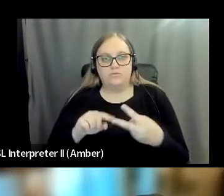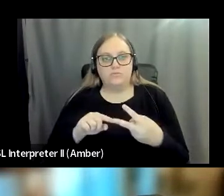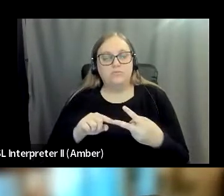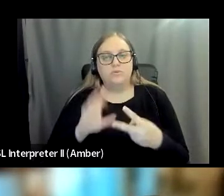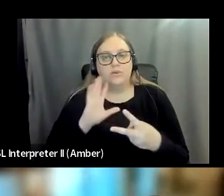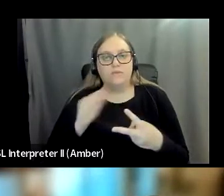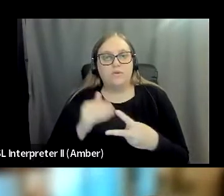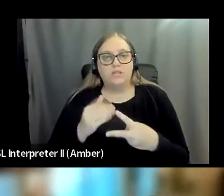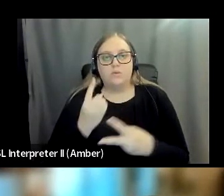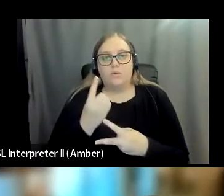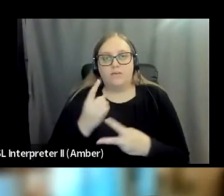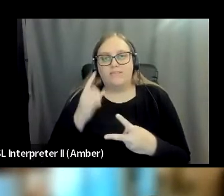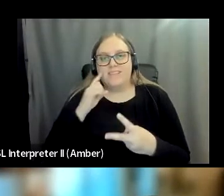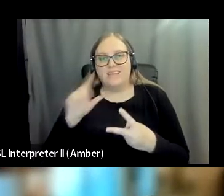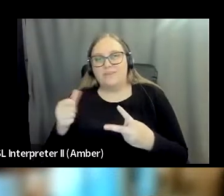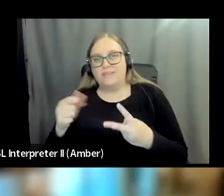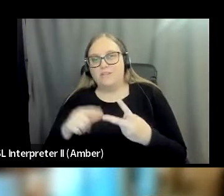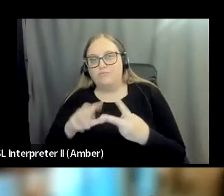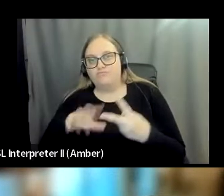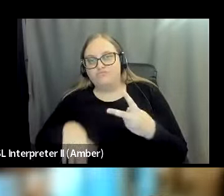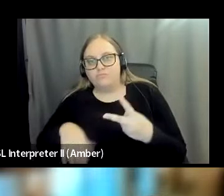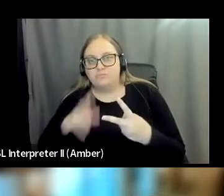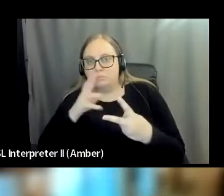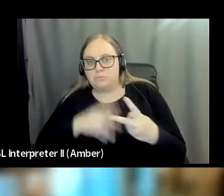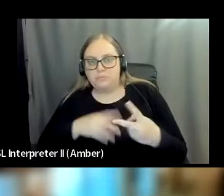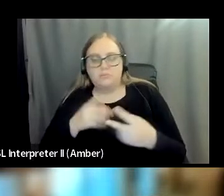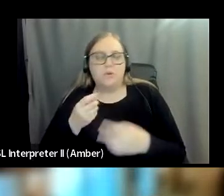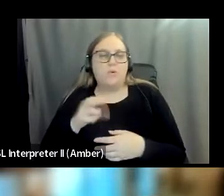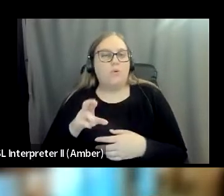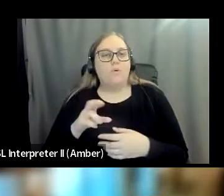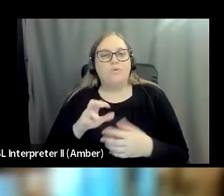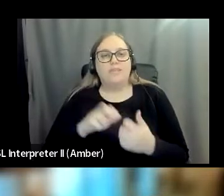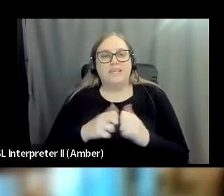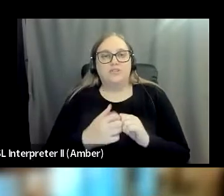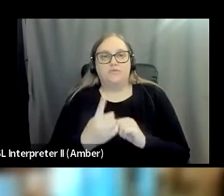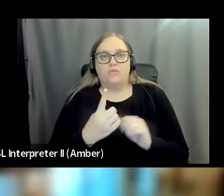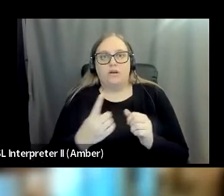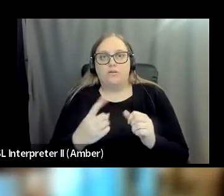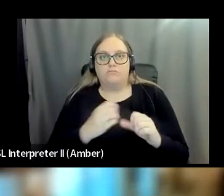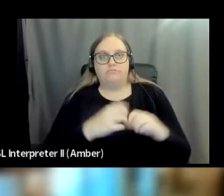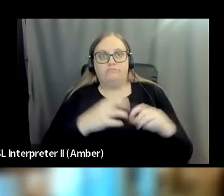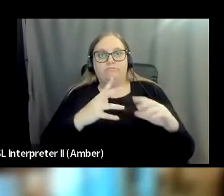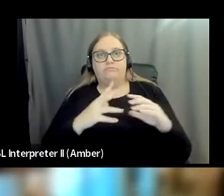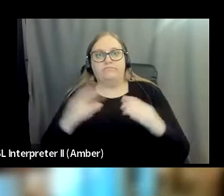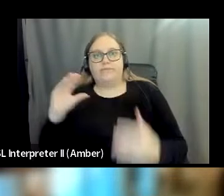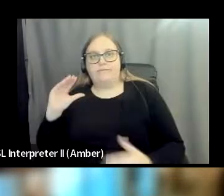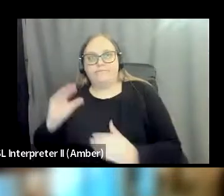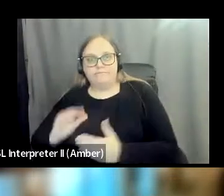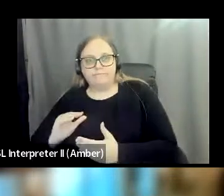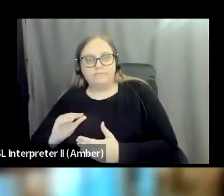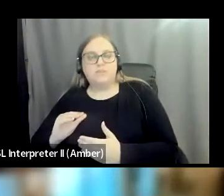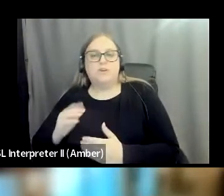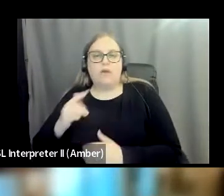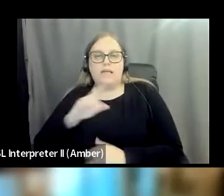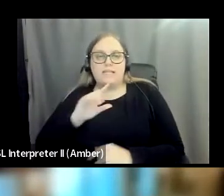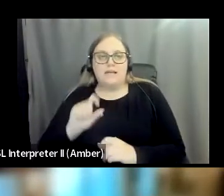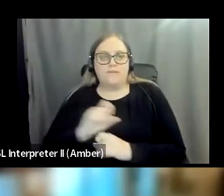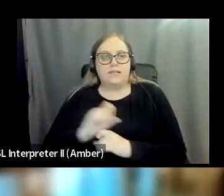on one without thinking about the other, or the issues of one gets conflated with the other. I